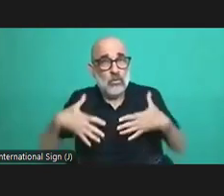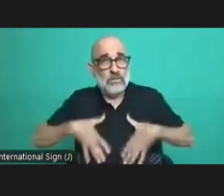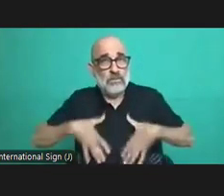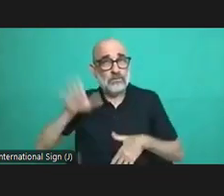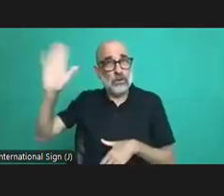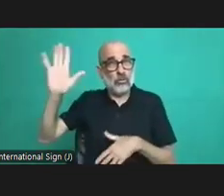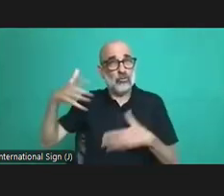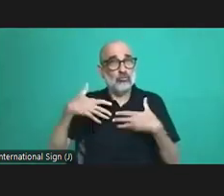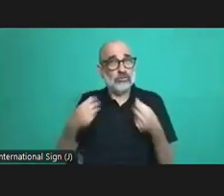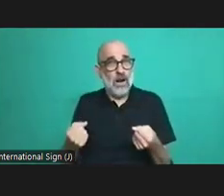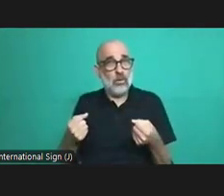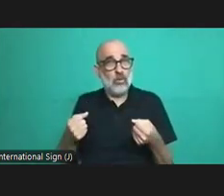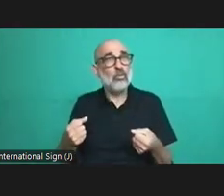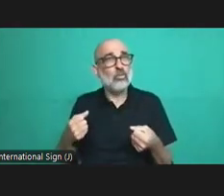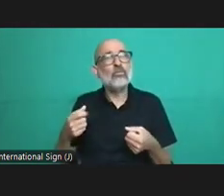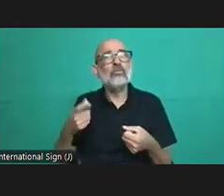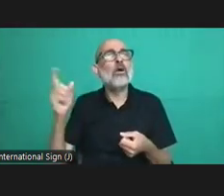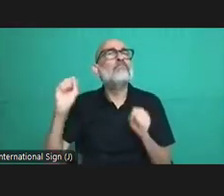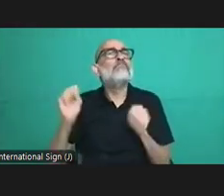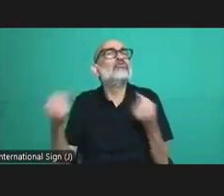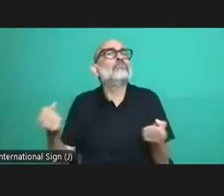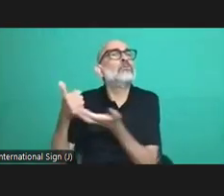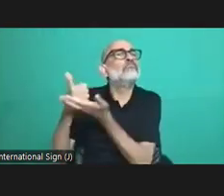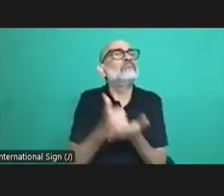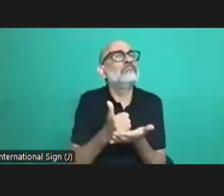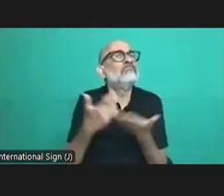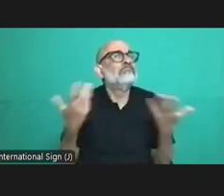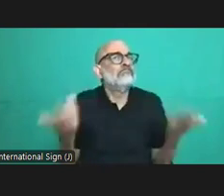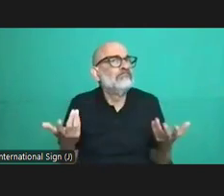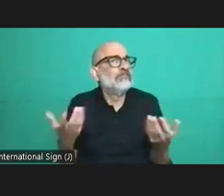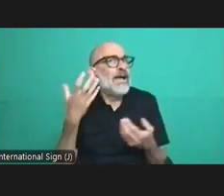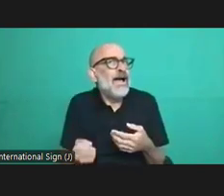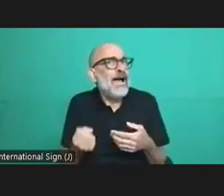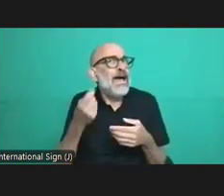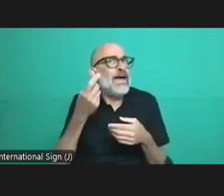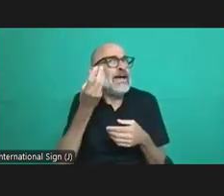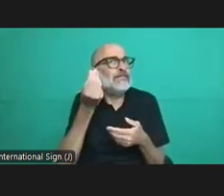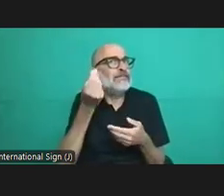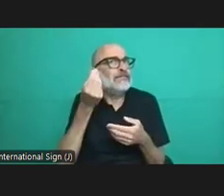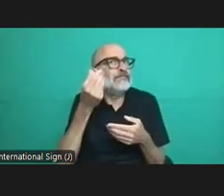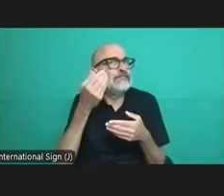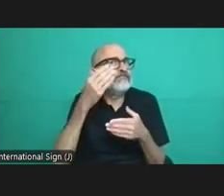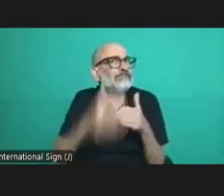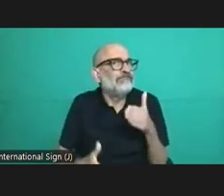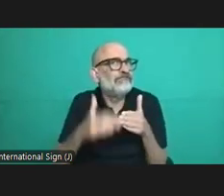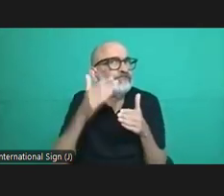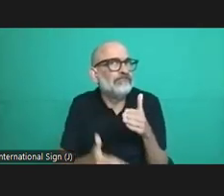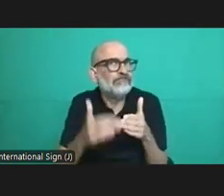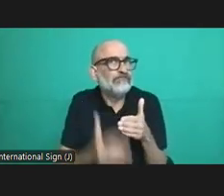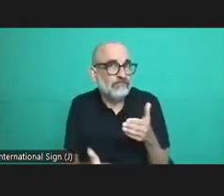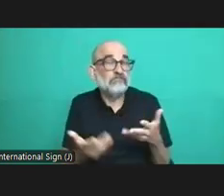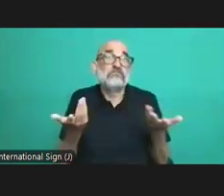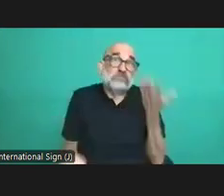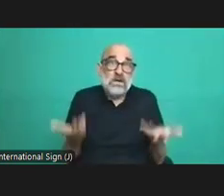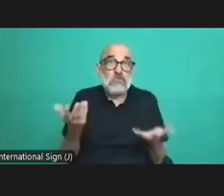the incorporation or partnership with the private sector, which I think is extremely good, and it has been of much benefit. So here we have the